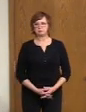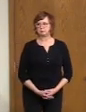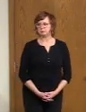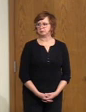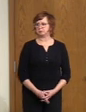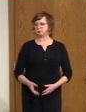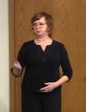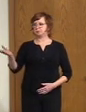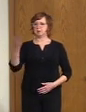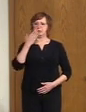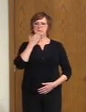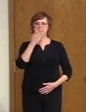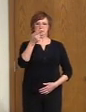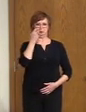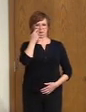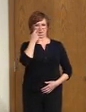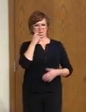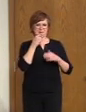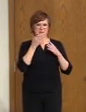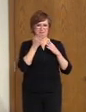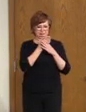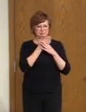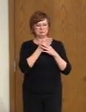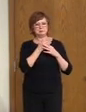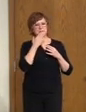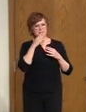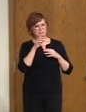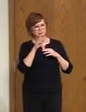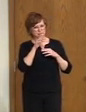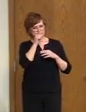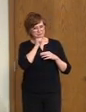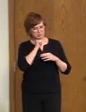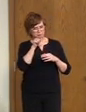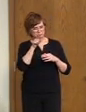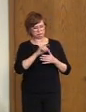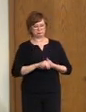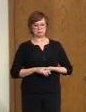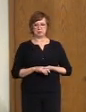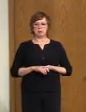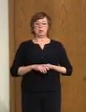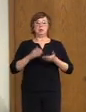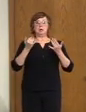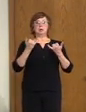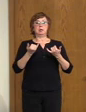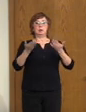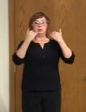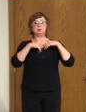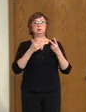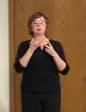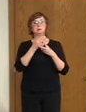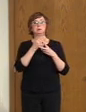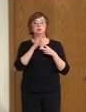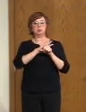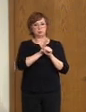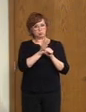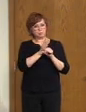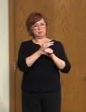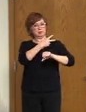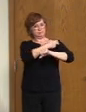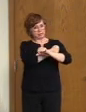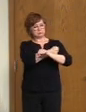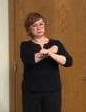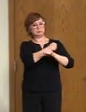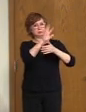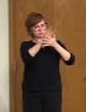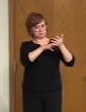Thank you for staying with us during that brief break. Now presenting Saskatchewan's COVID-19 vaccine delivery